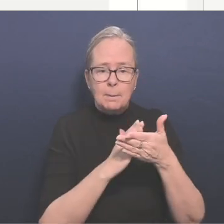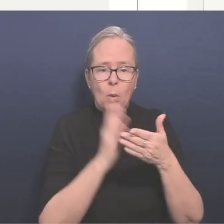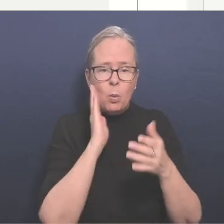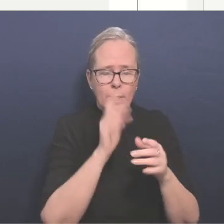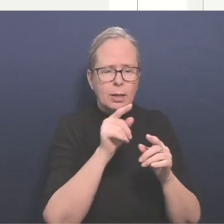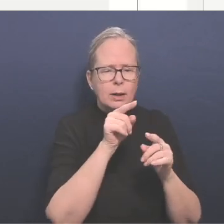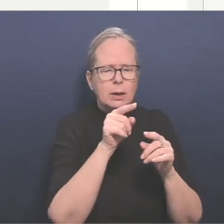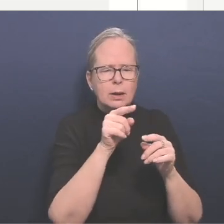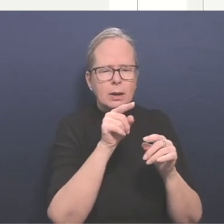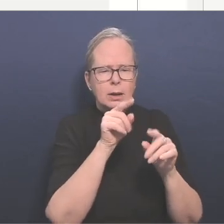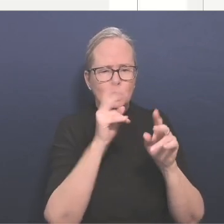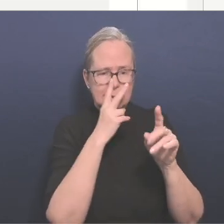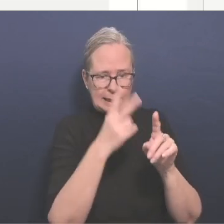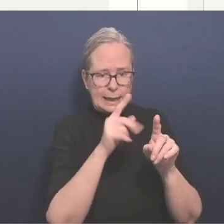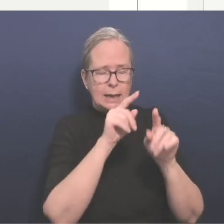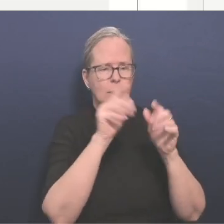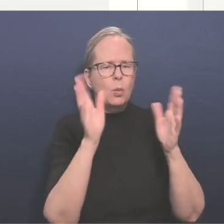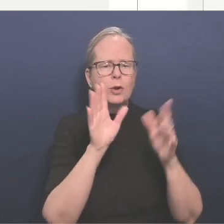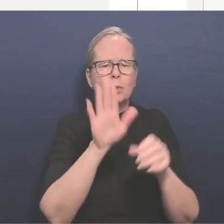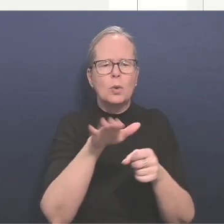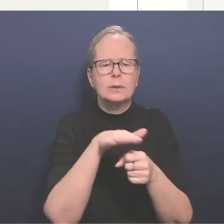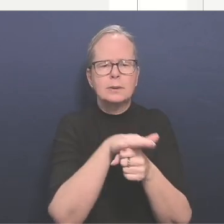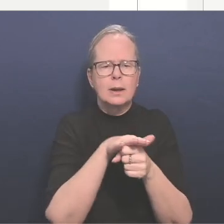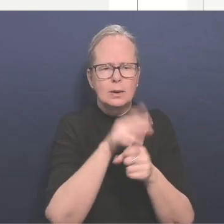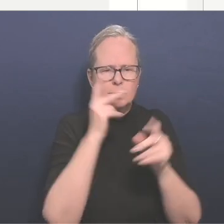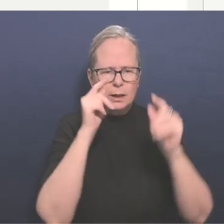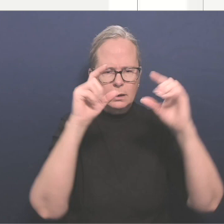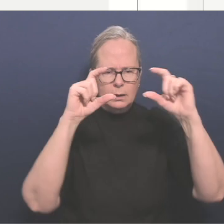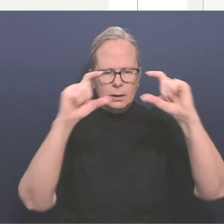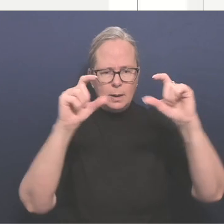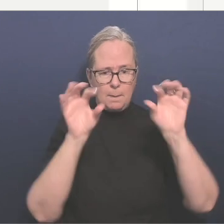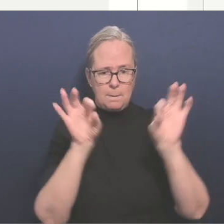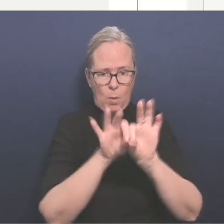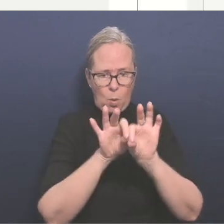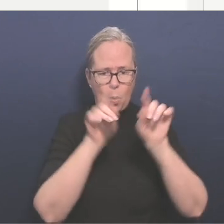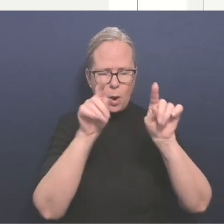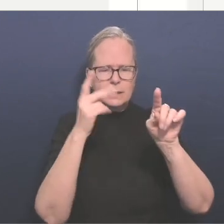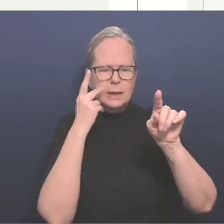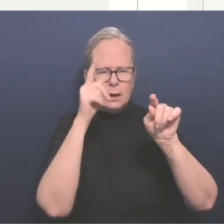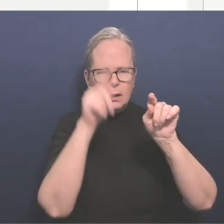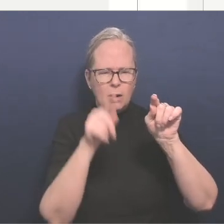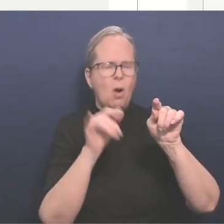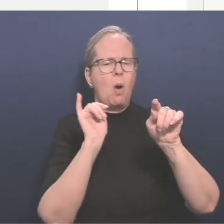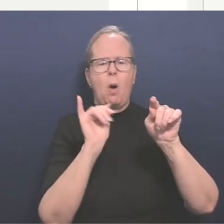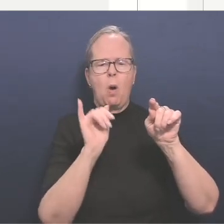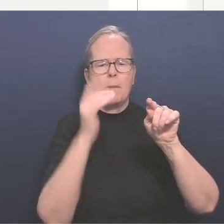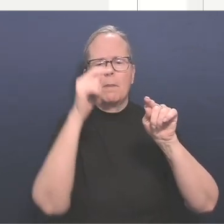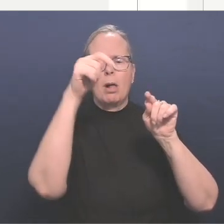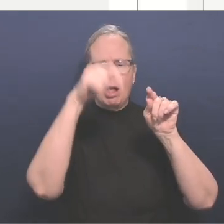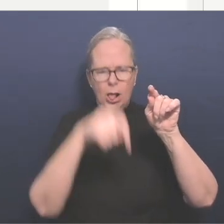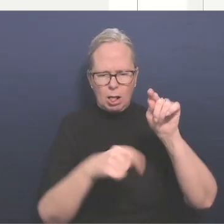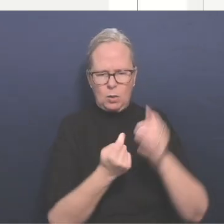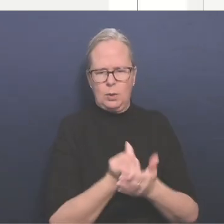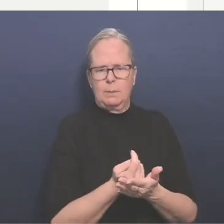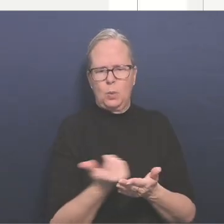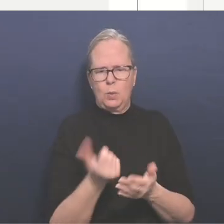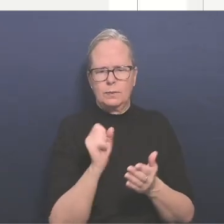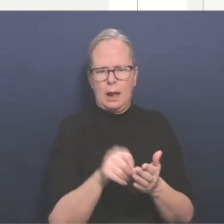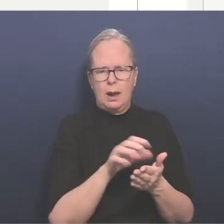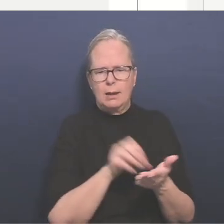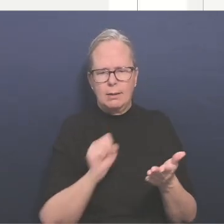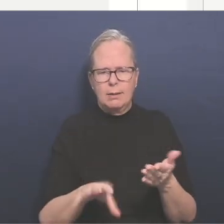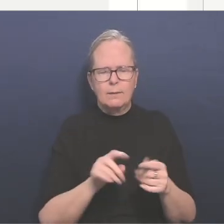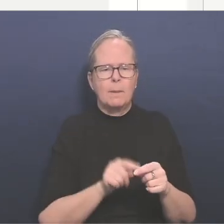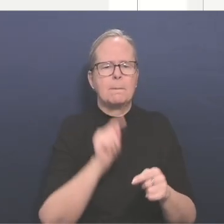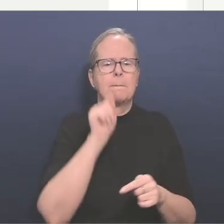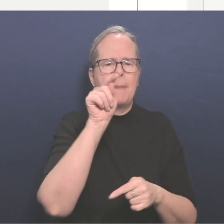client subsequently or regularly, so you can mark as seen, so that shows that you have seen